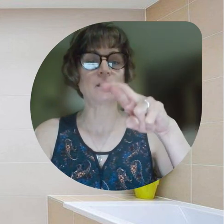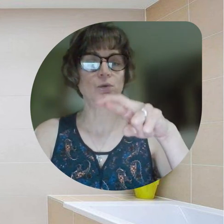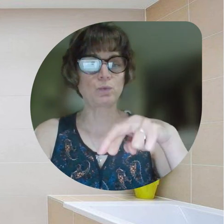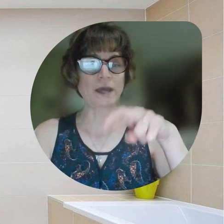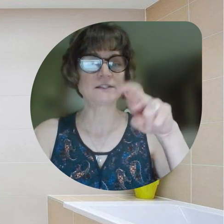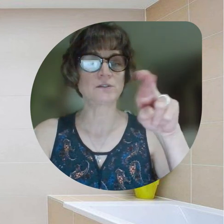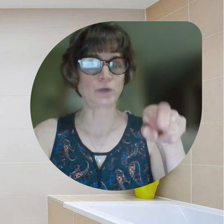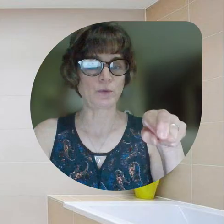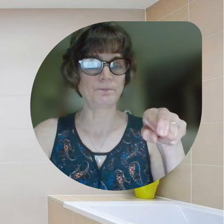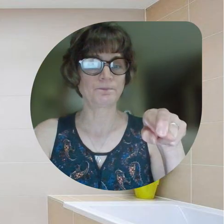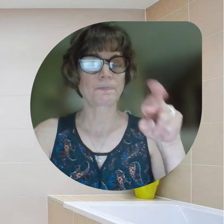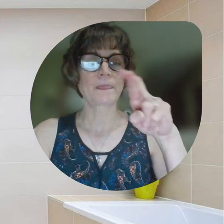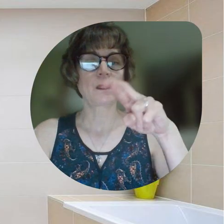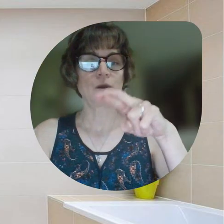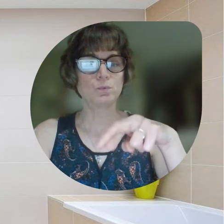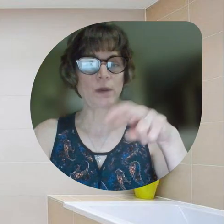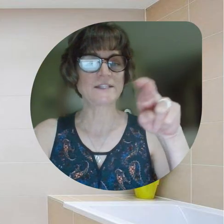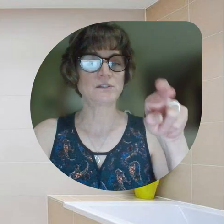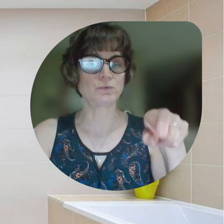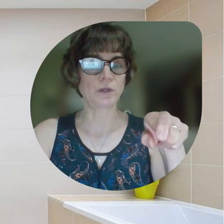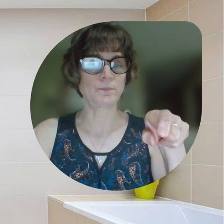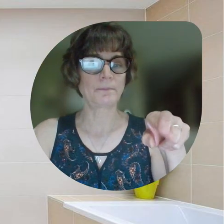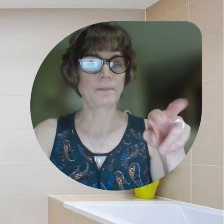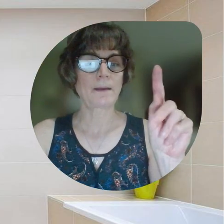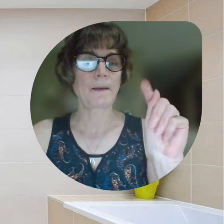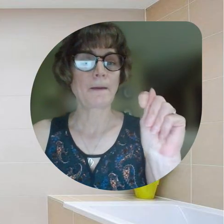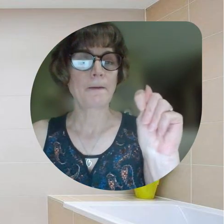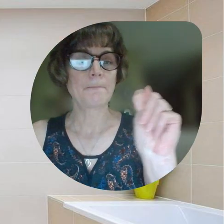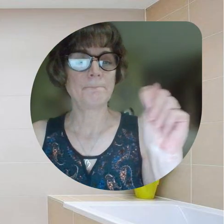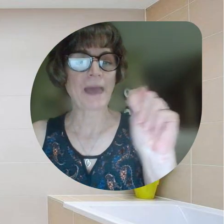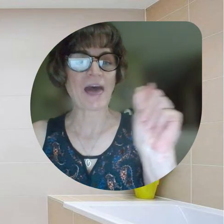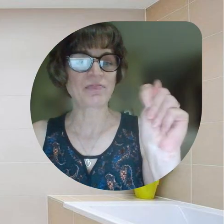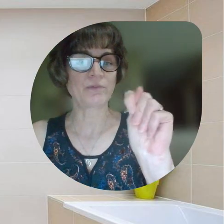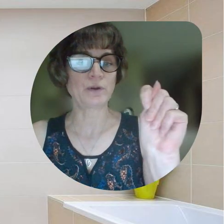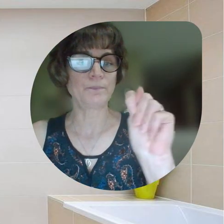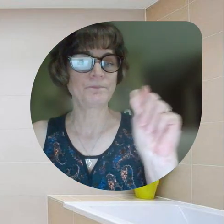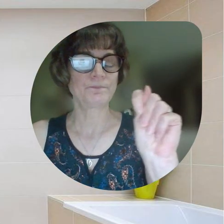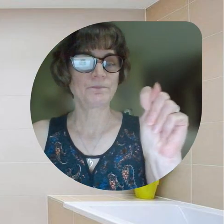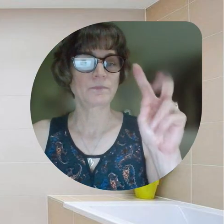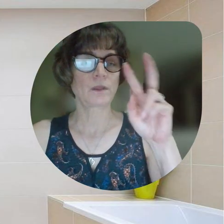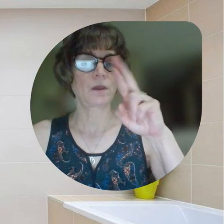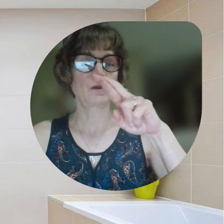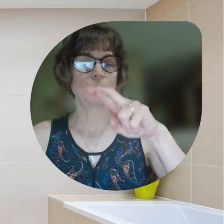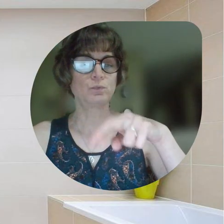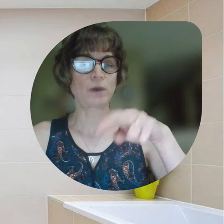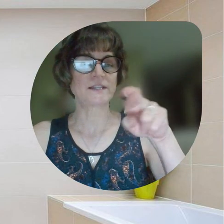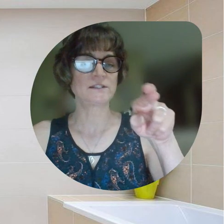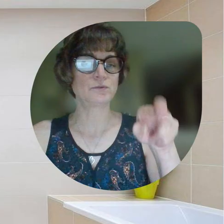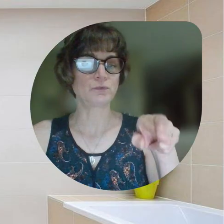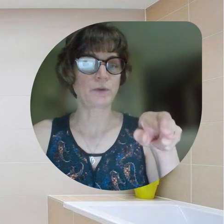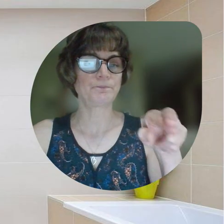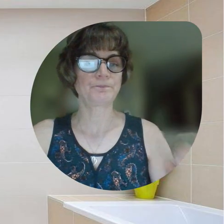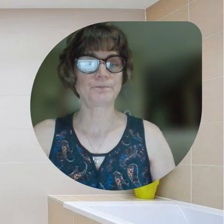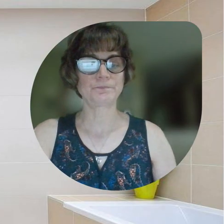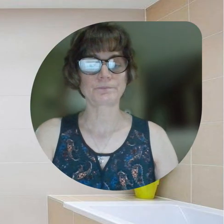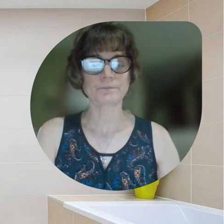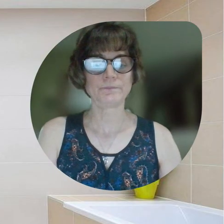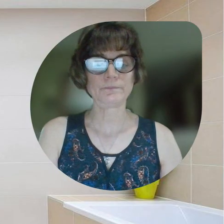bounce it. Restroom, restroom, bathroom,